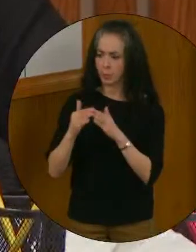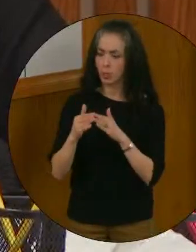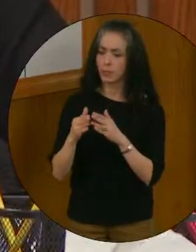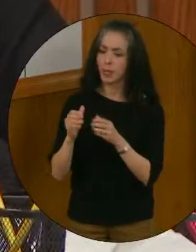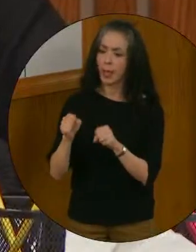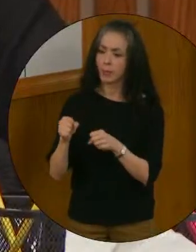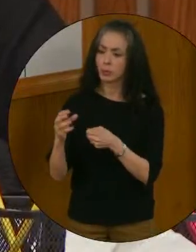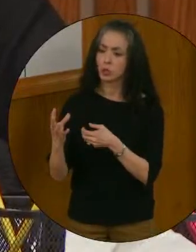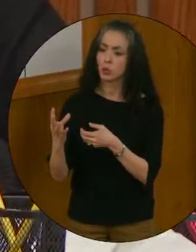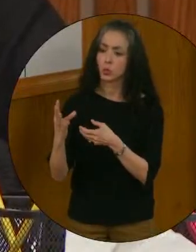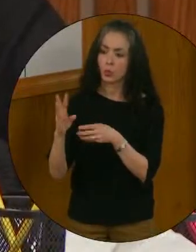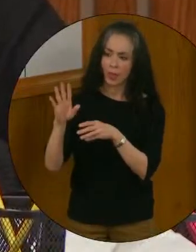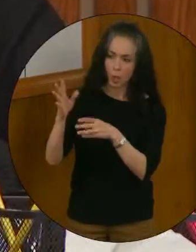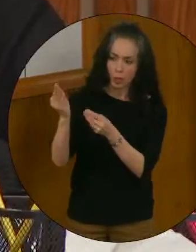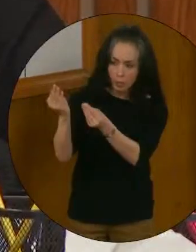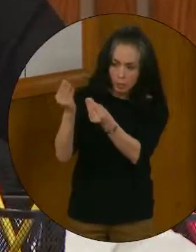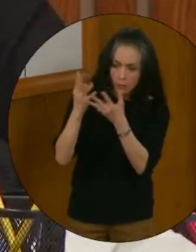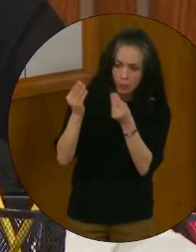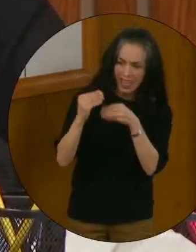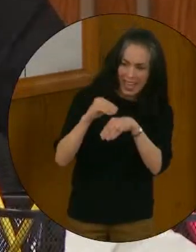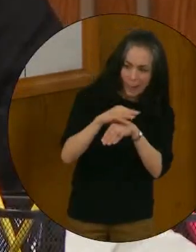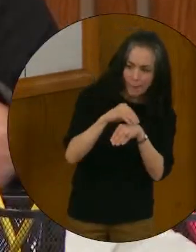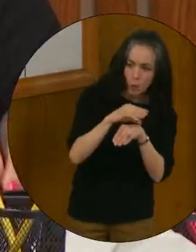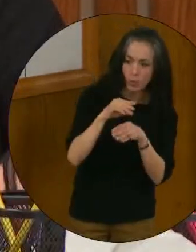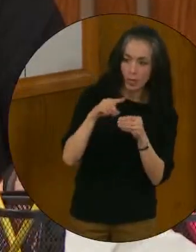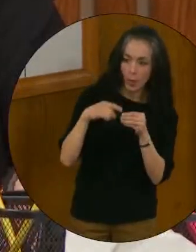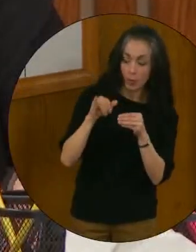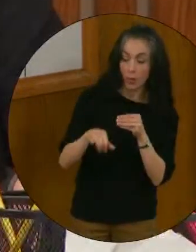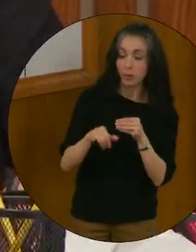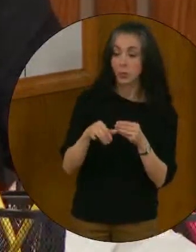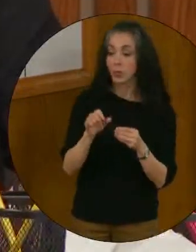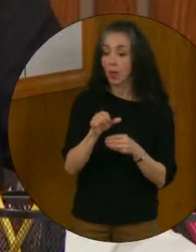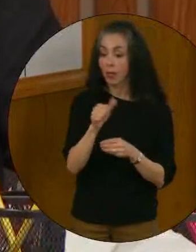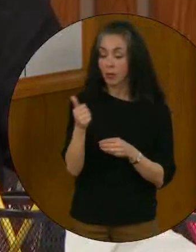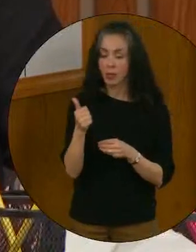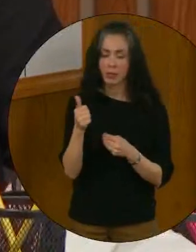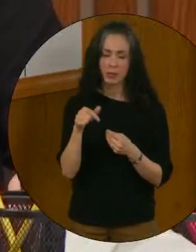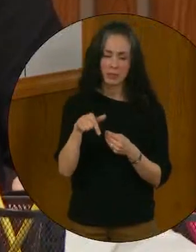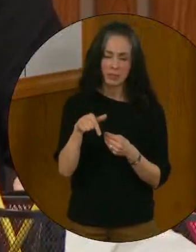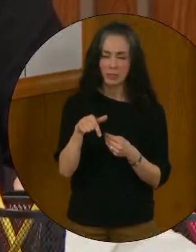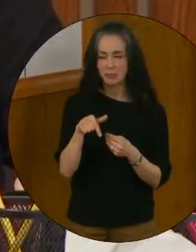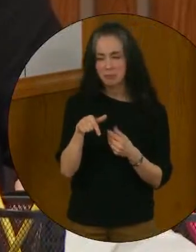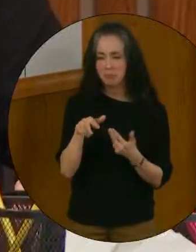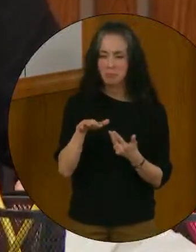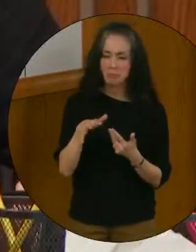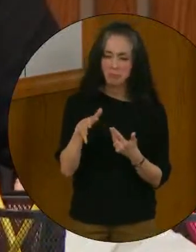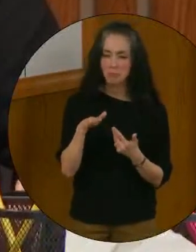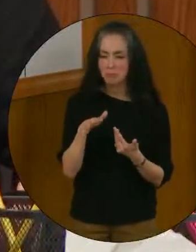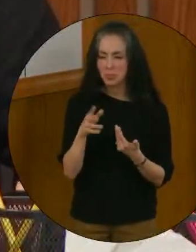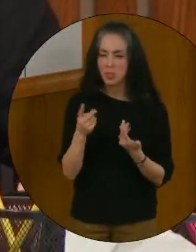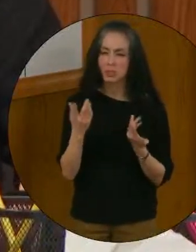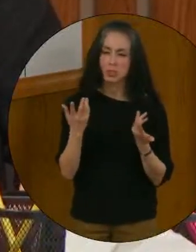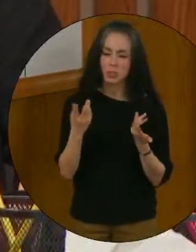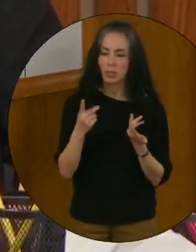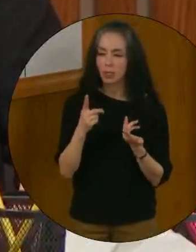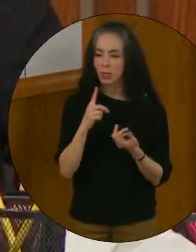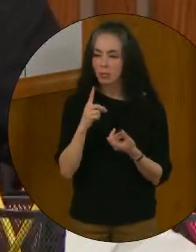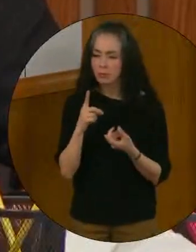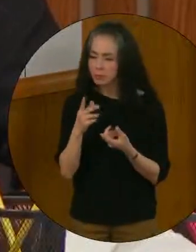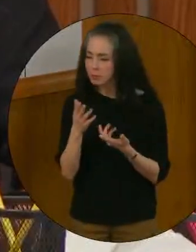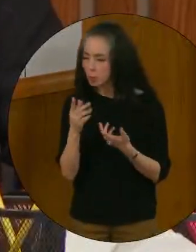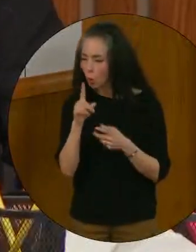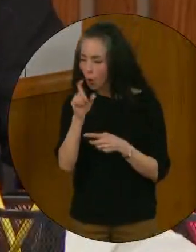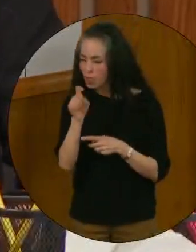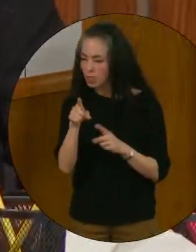to give their input on that. So on the other thing, this is kind of a confirmation question. It's from one of